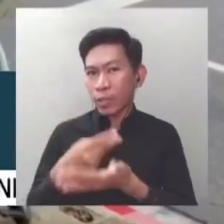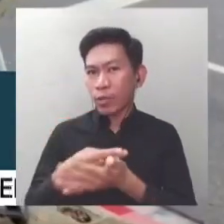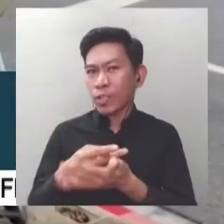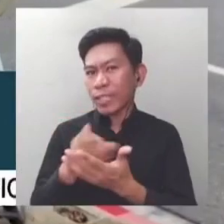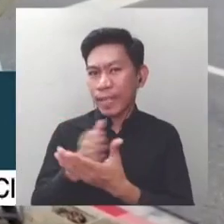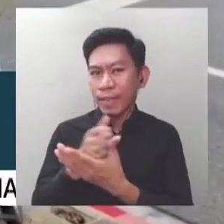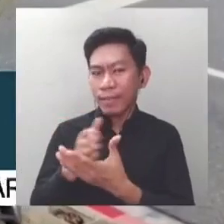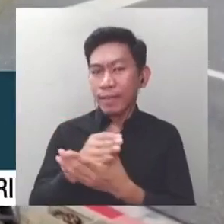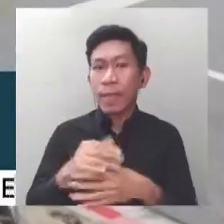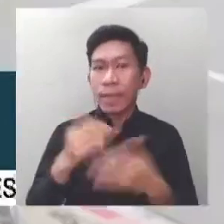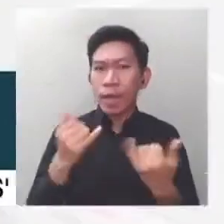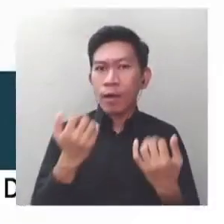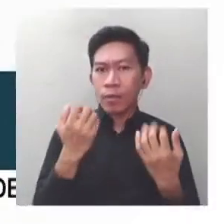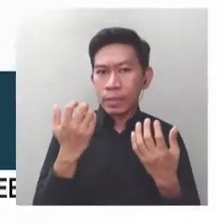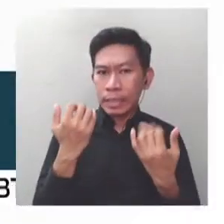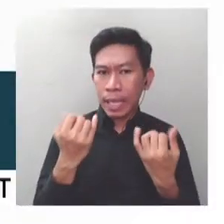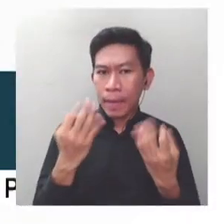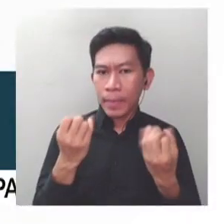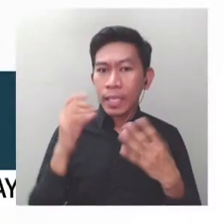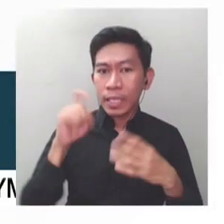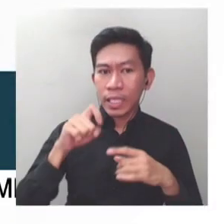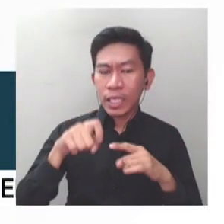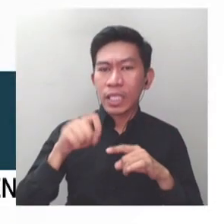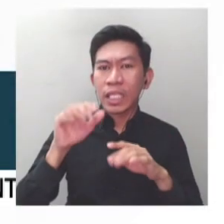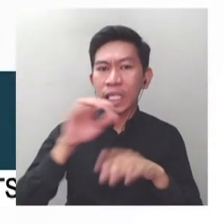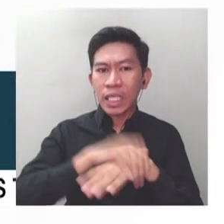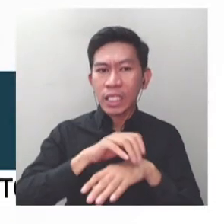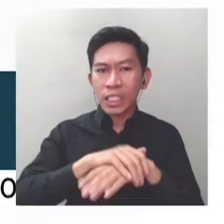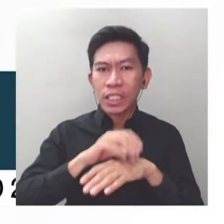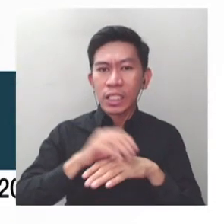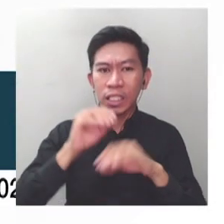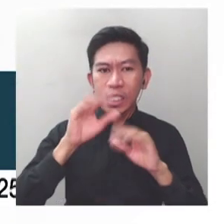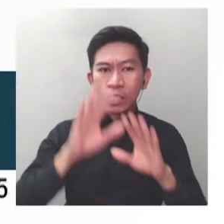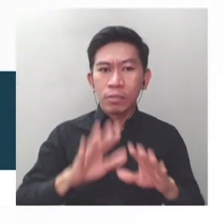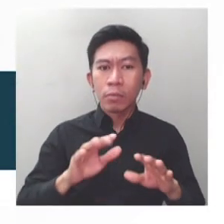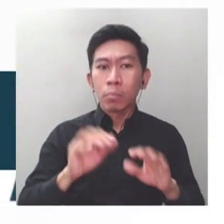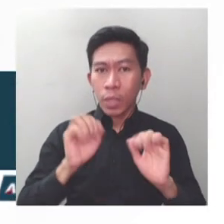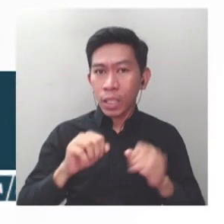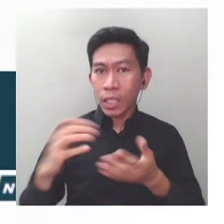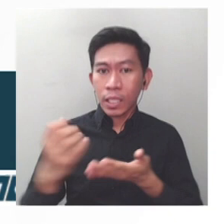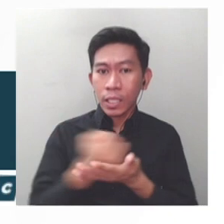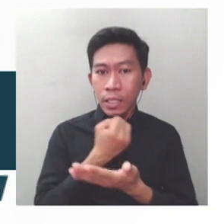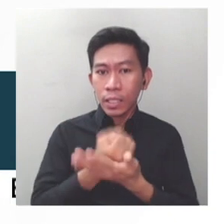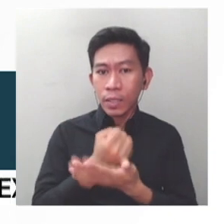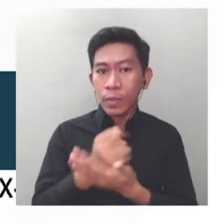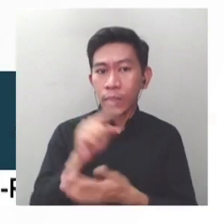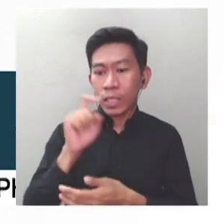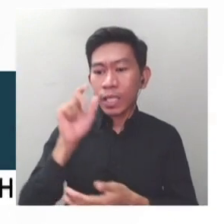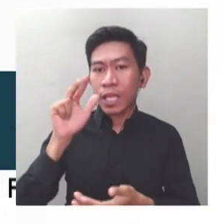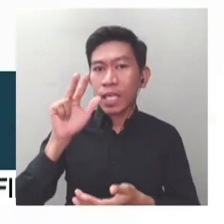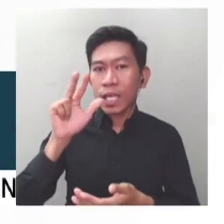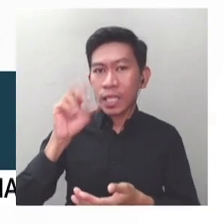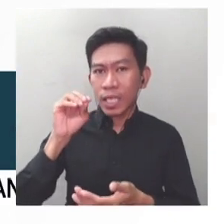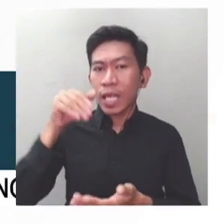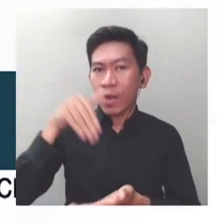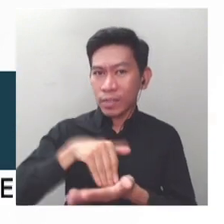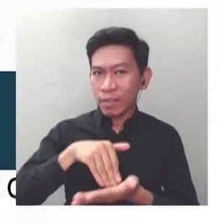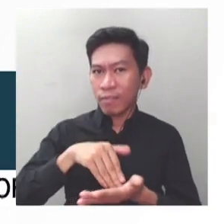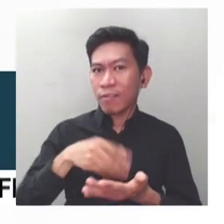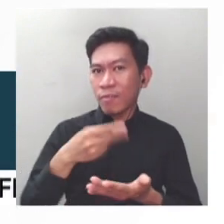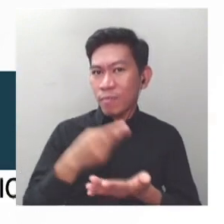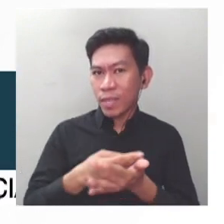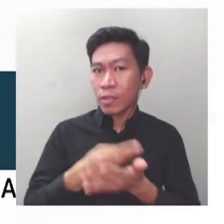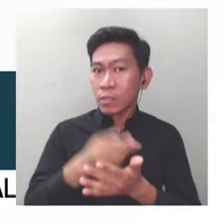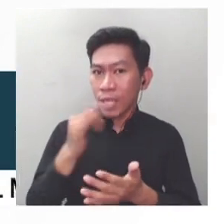English teachers. Teachers can earn 72,000 NT, or 130,000 pesos, if they pass the